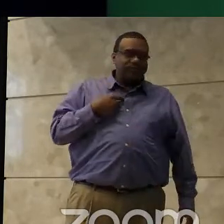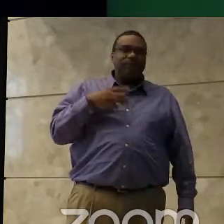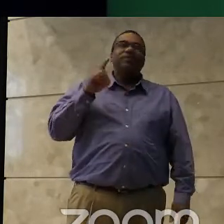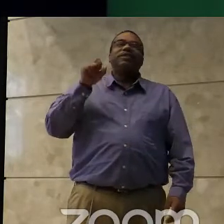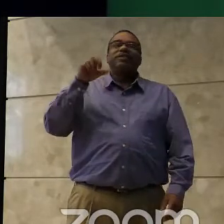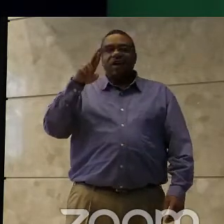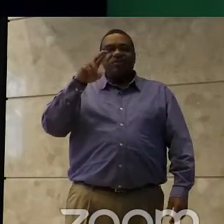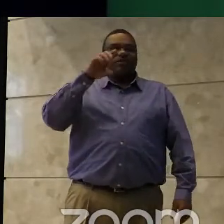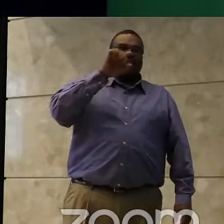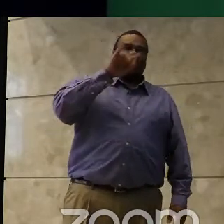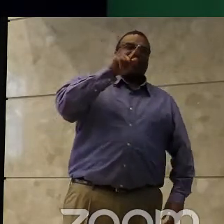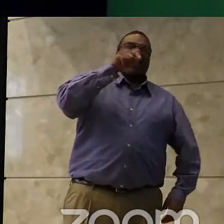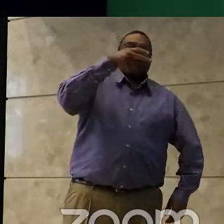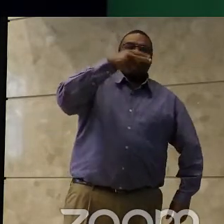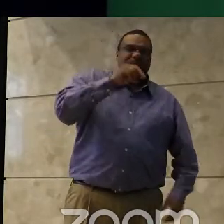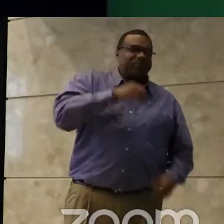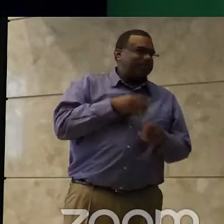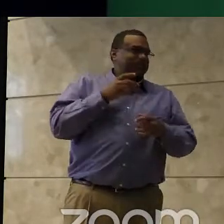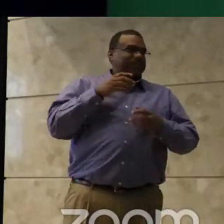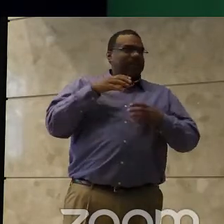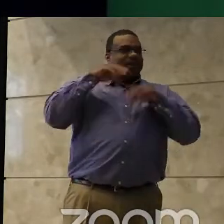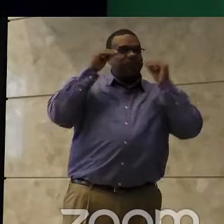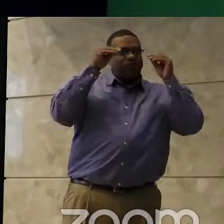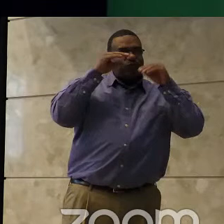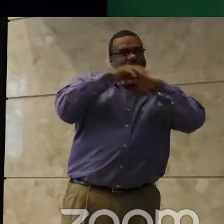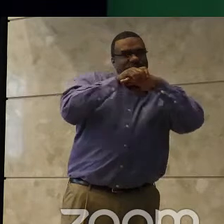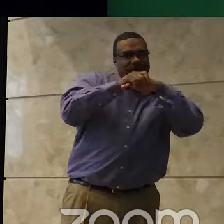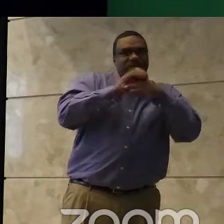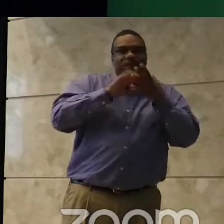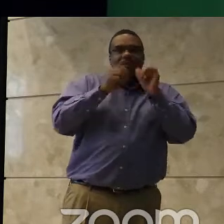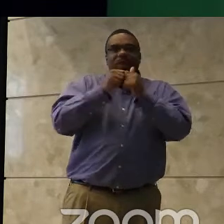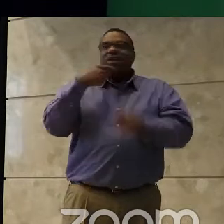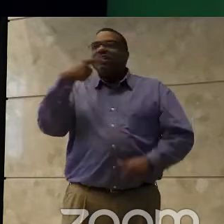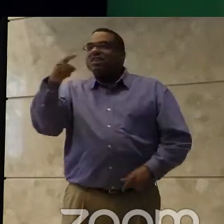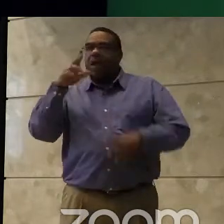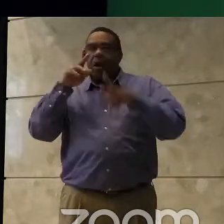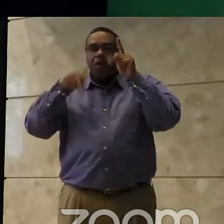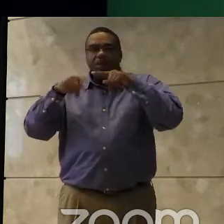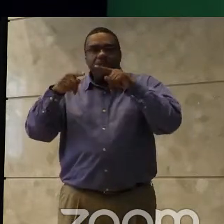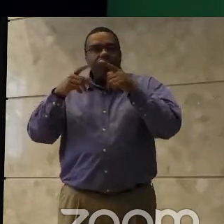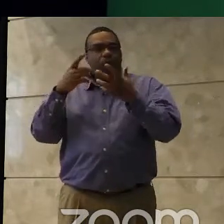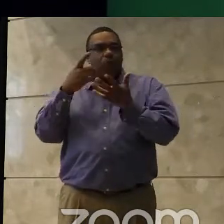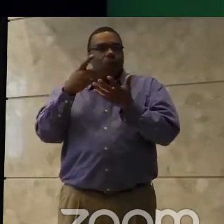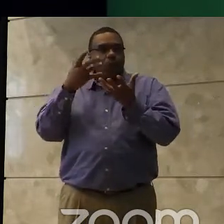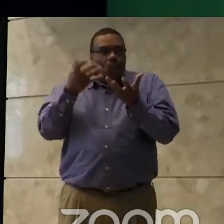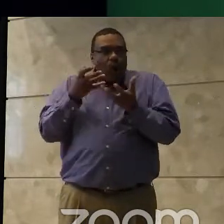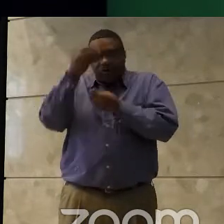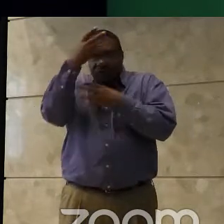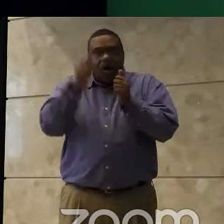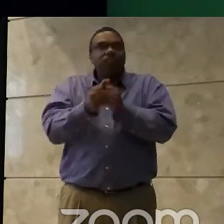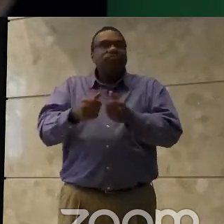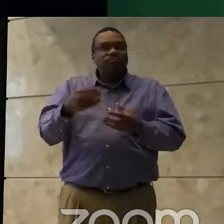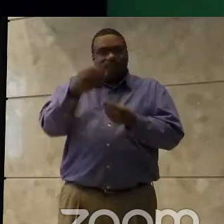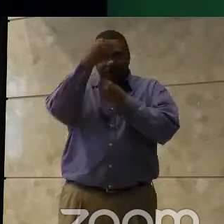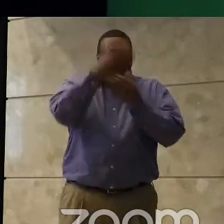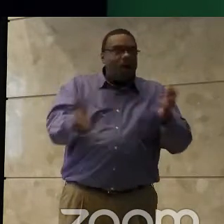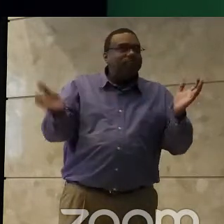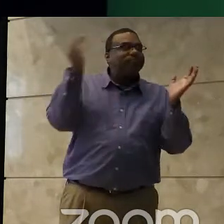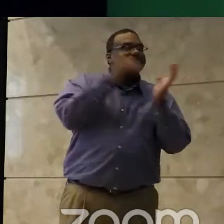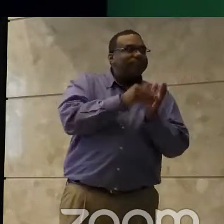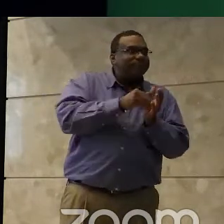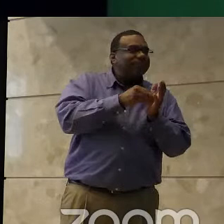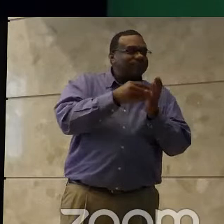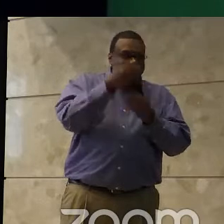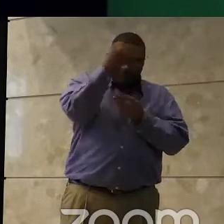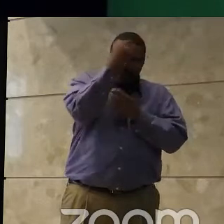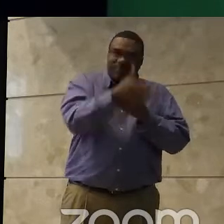English. And you remember the English teachers always said, you tell people what you're gonna tell them, then you tell them, then you tell them what you told them,